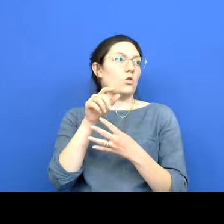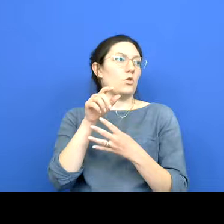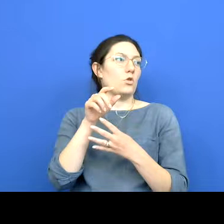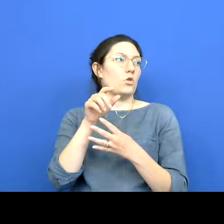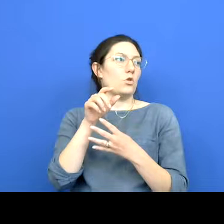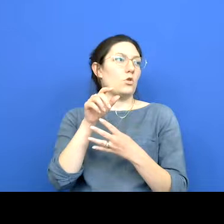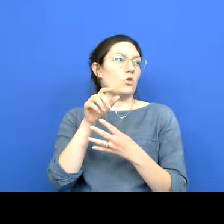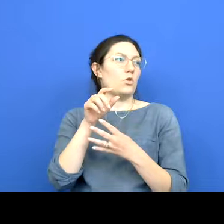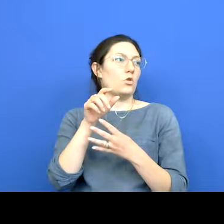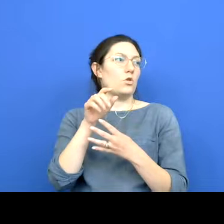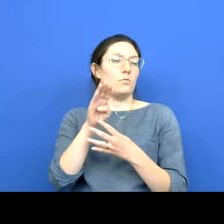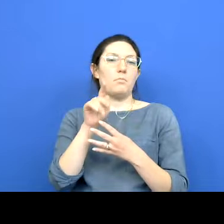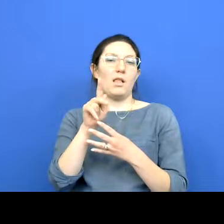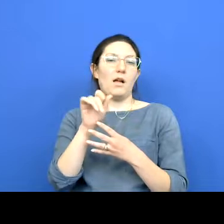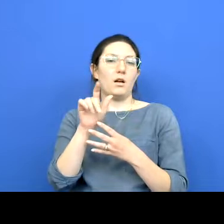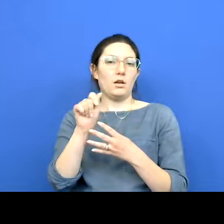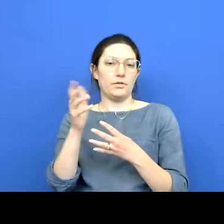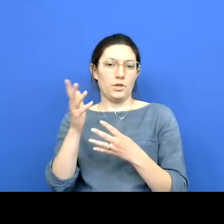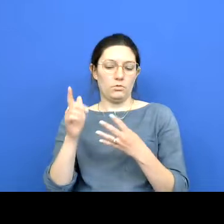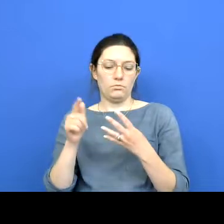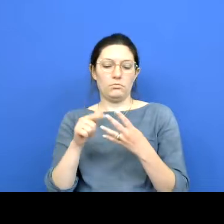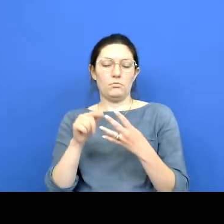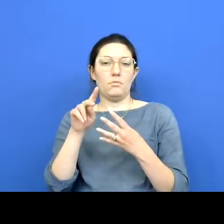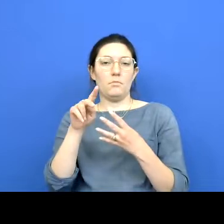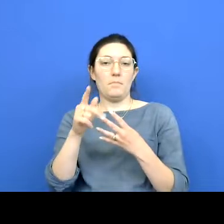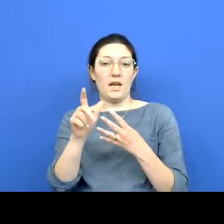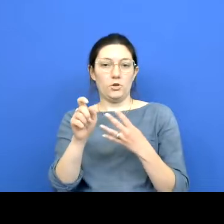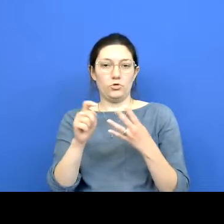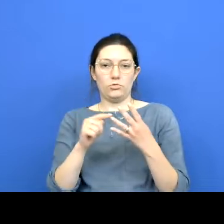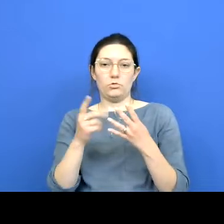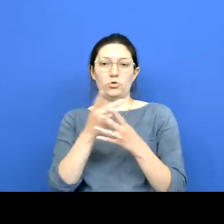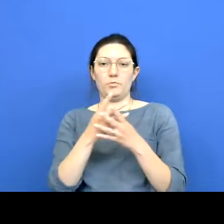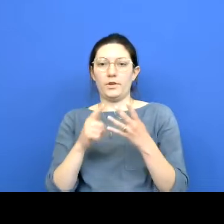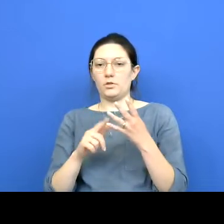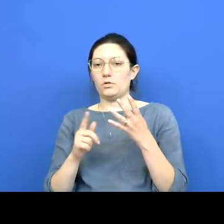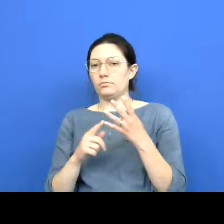quiet. You know, feedback.